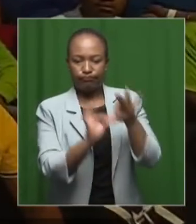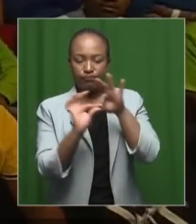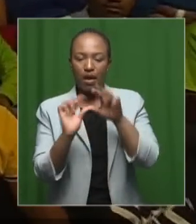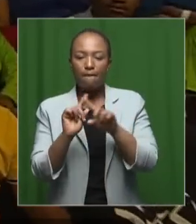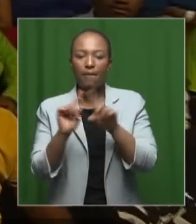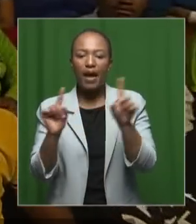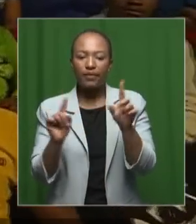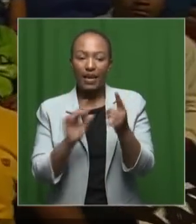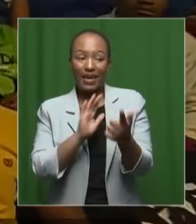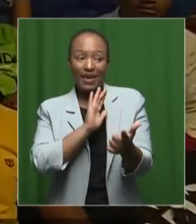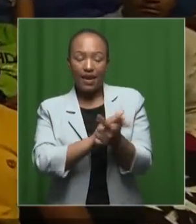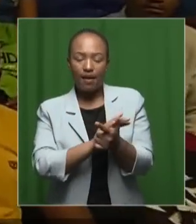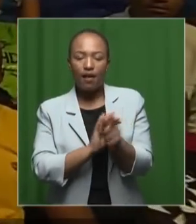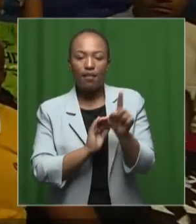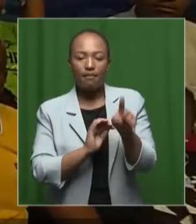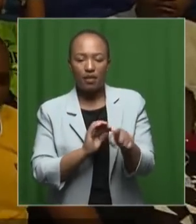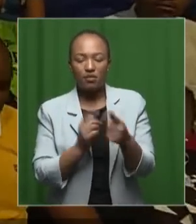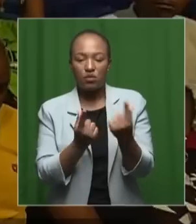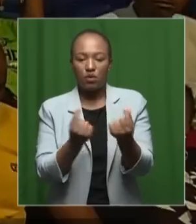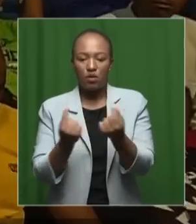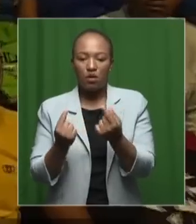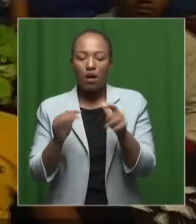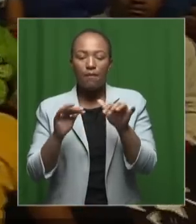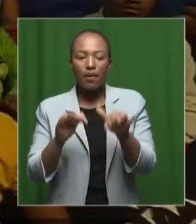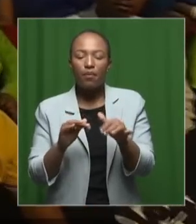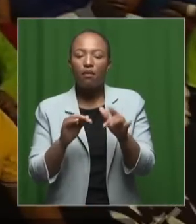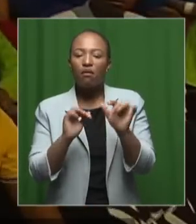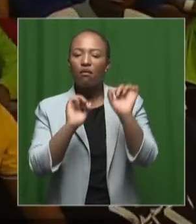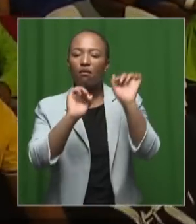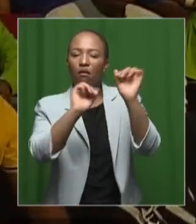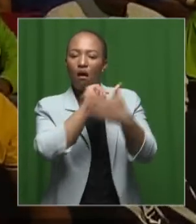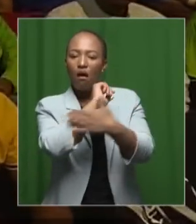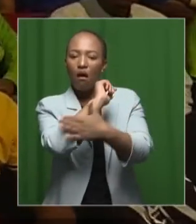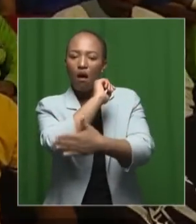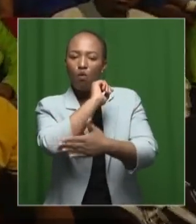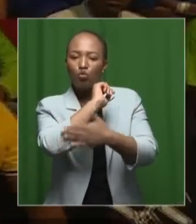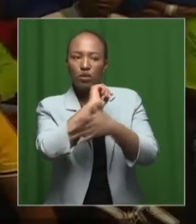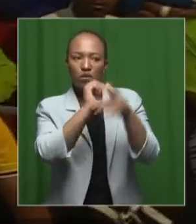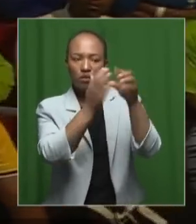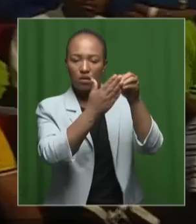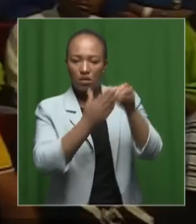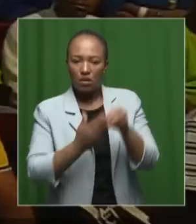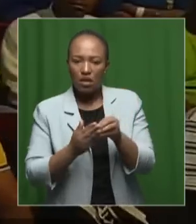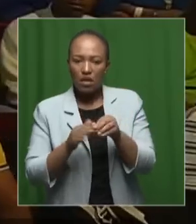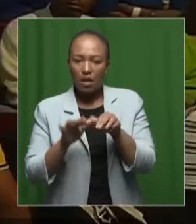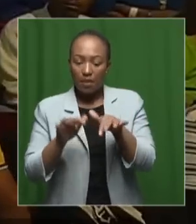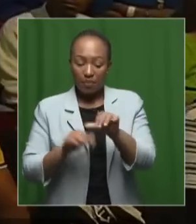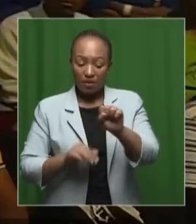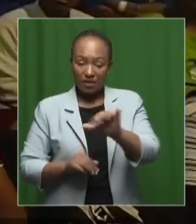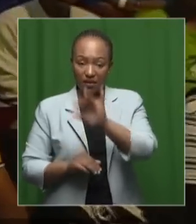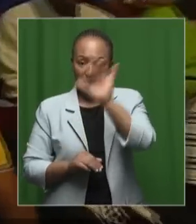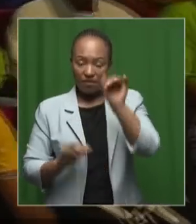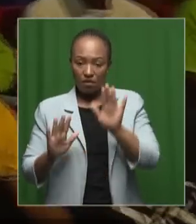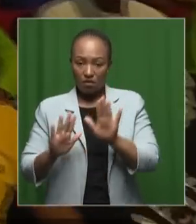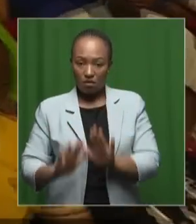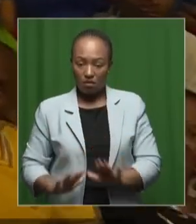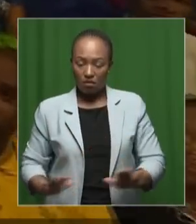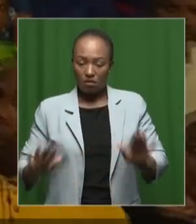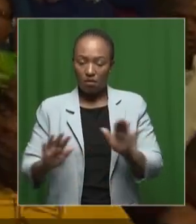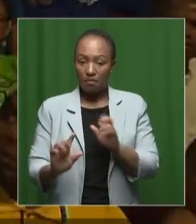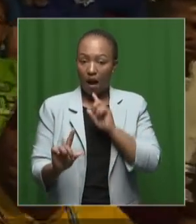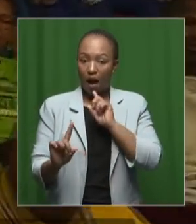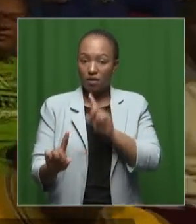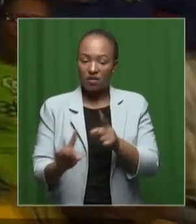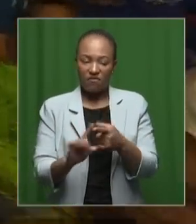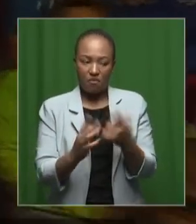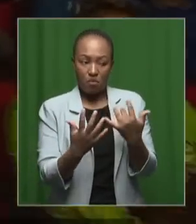supporting those who are forced to leave their countries of origin and the local population? Let's get some answers as well as more questions from the